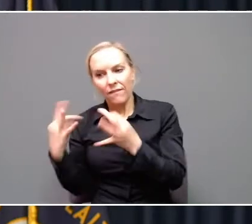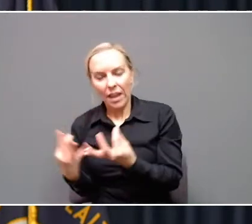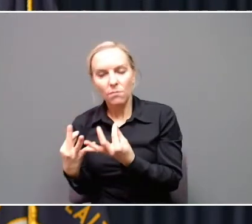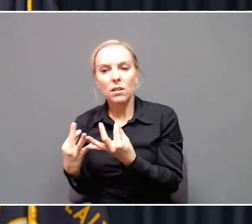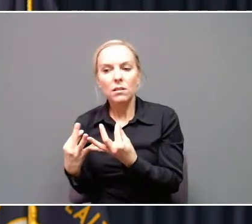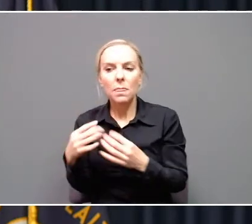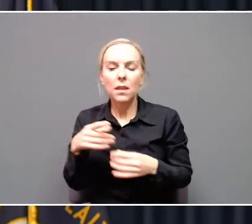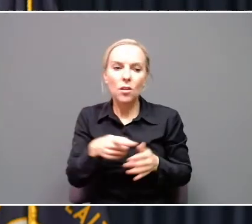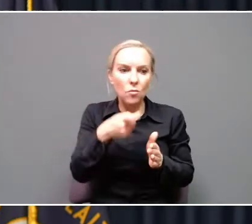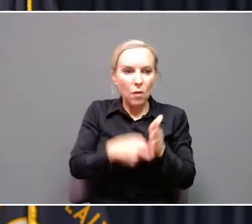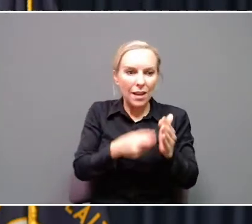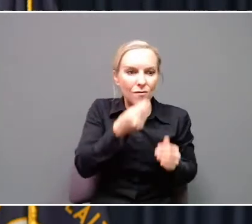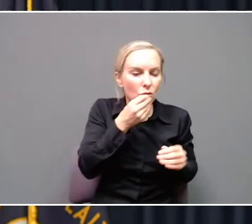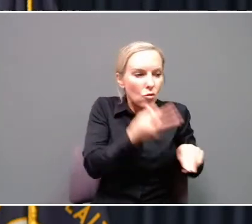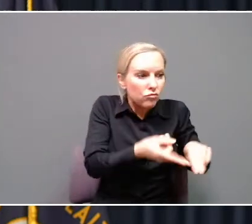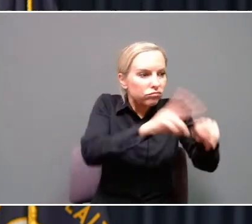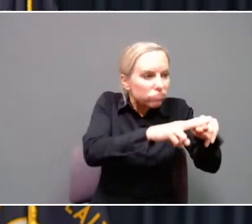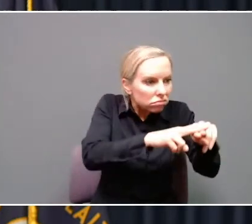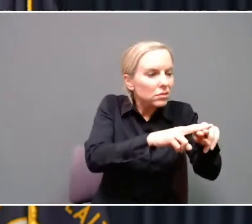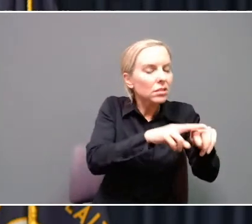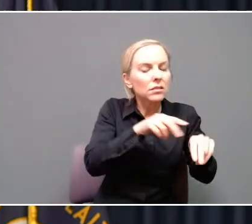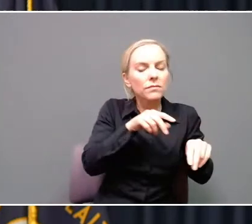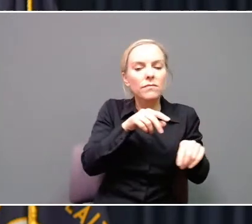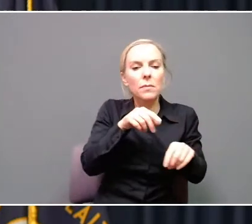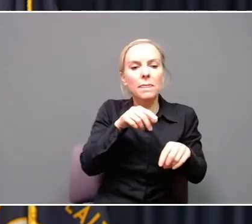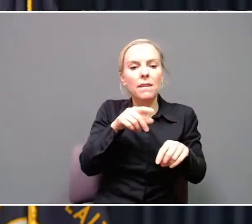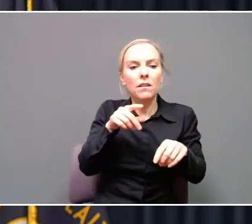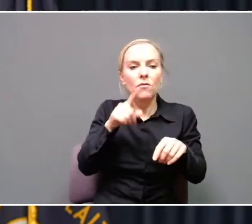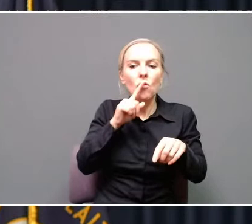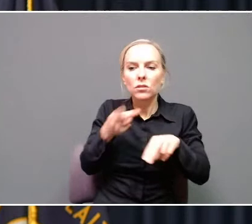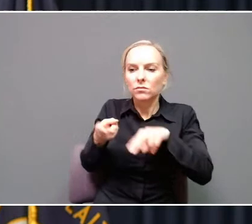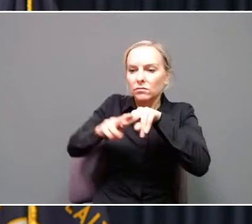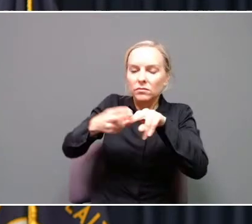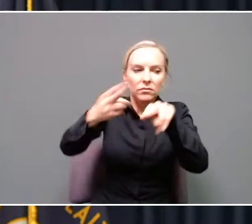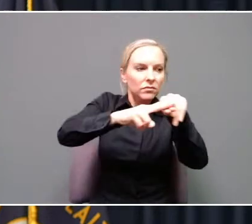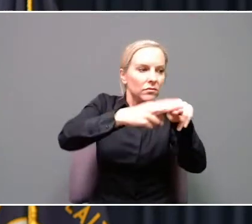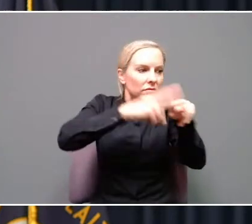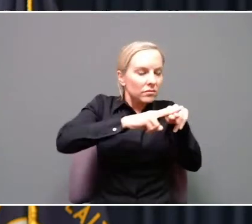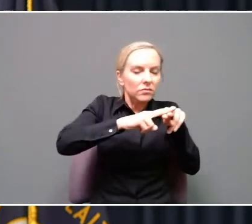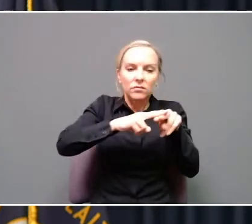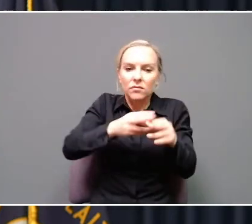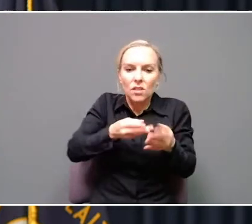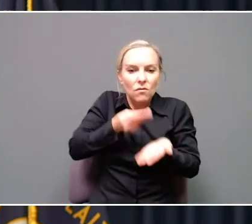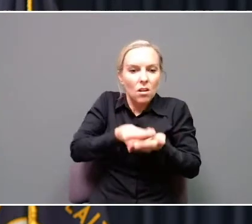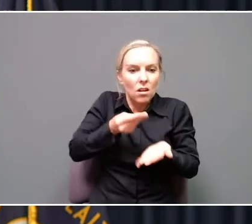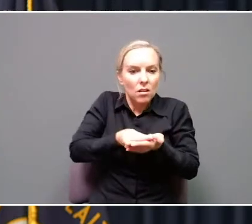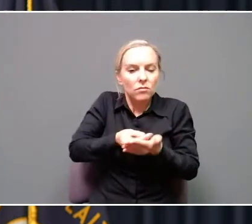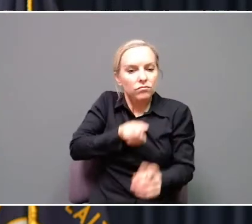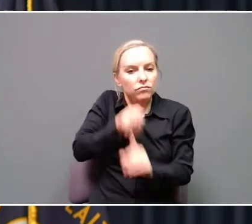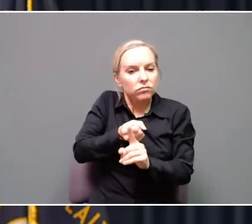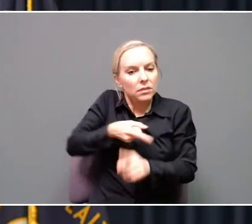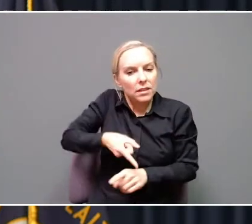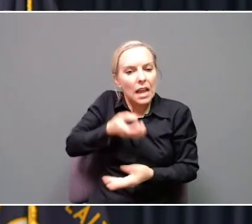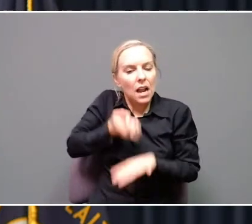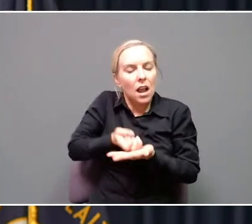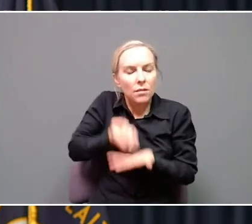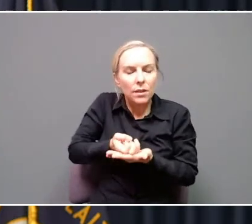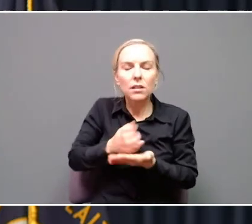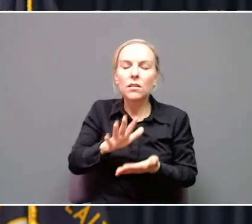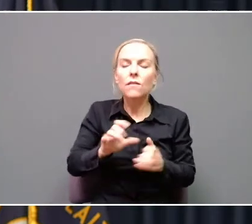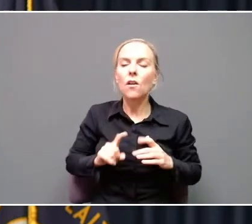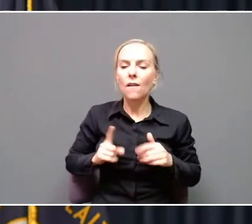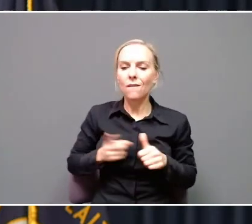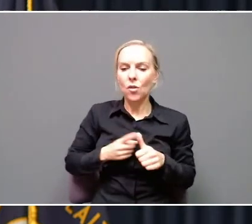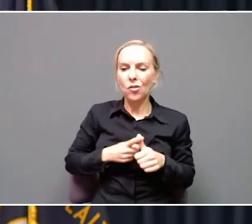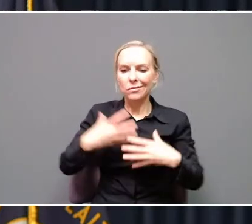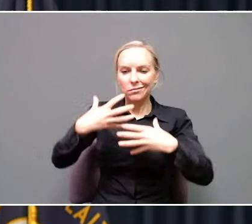food, as well as inflation that's hitting other parts of our economy. I want to start by recapping some things that